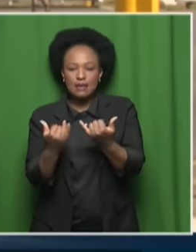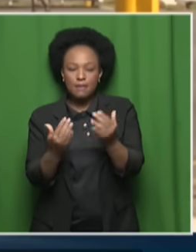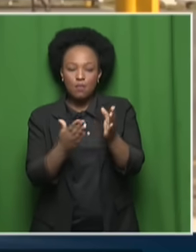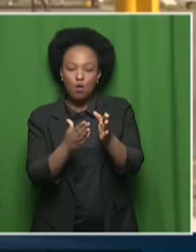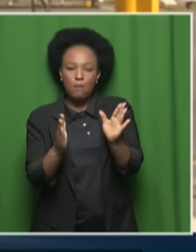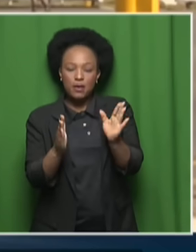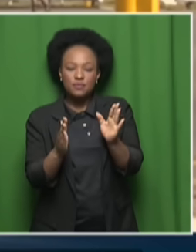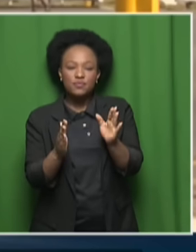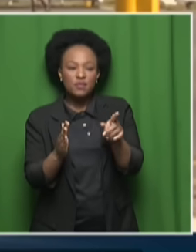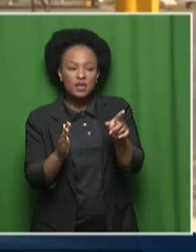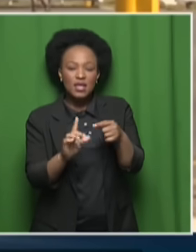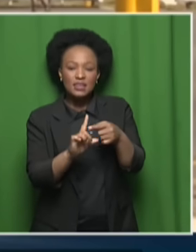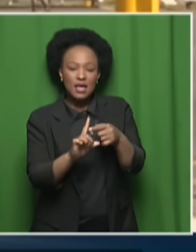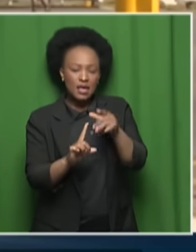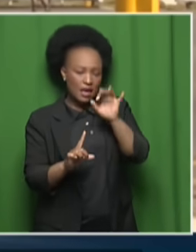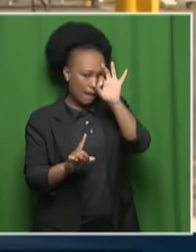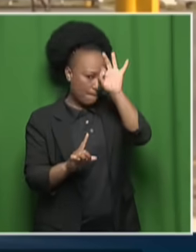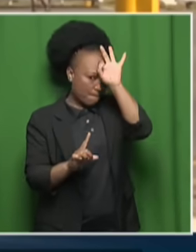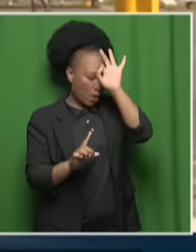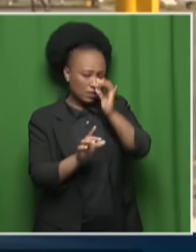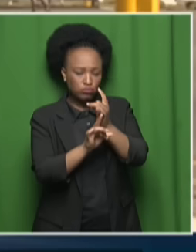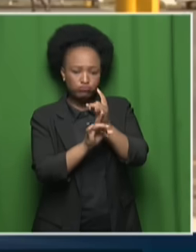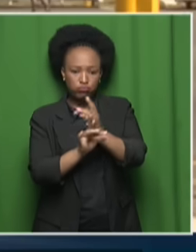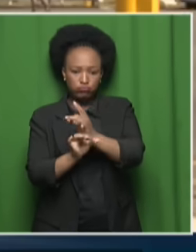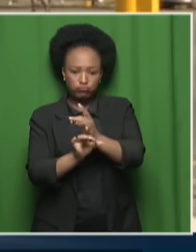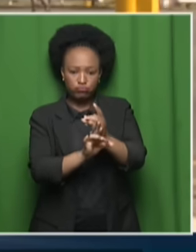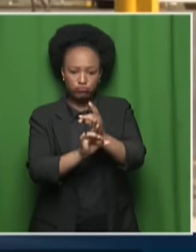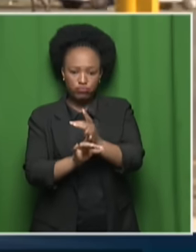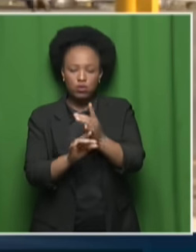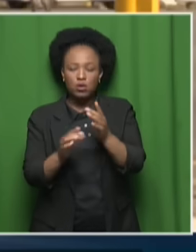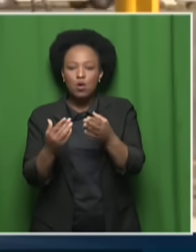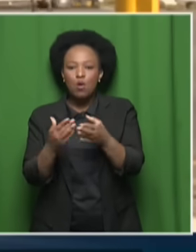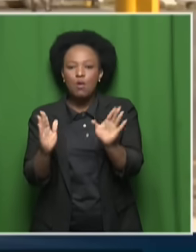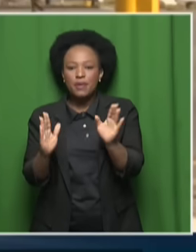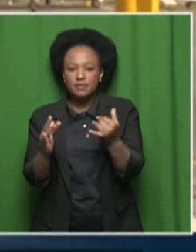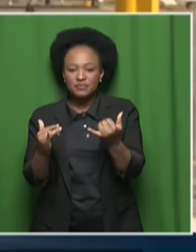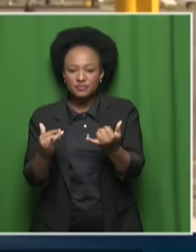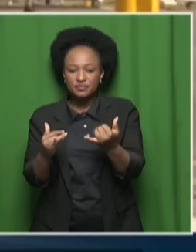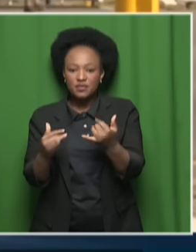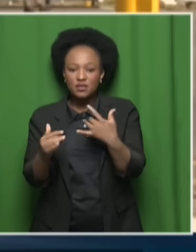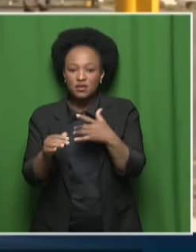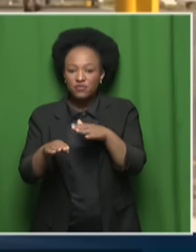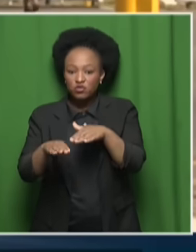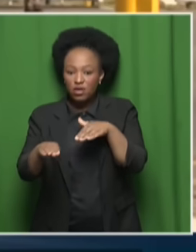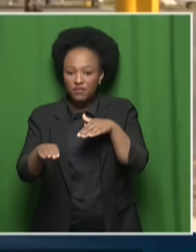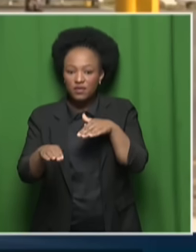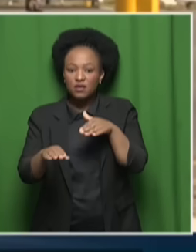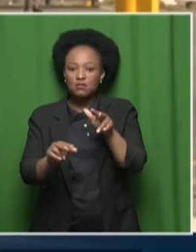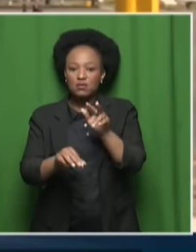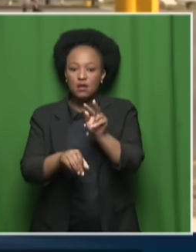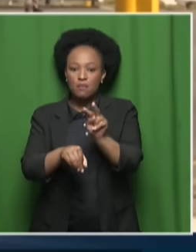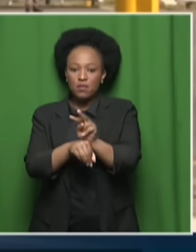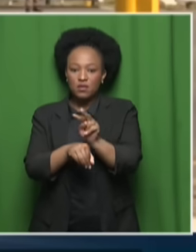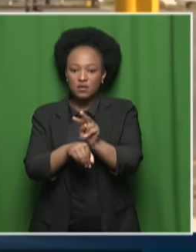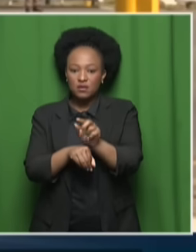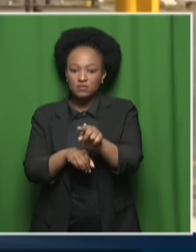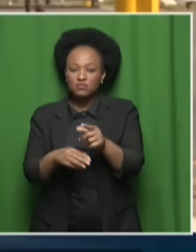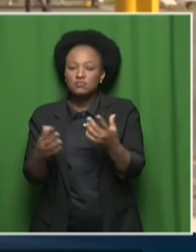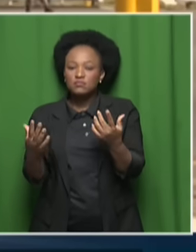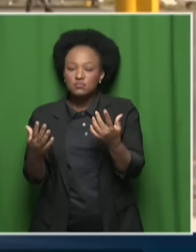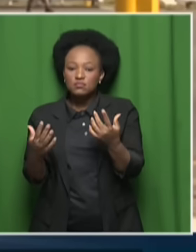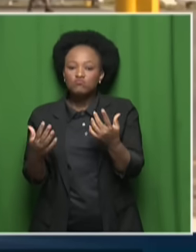the assaulting police officers has been opened. And well, we are monitoring the traffic here at the Grayston Drive, and as I've mentioned